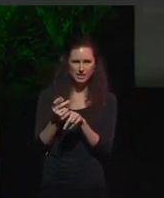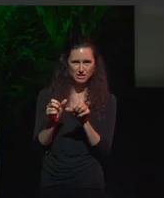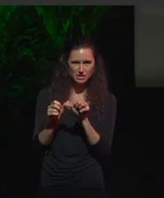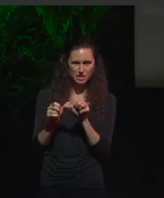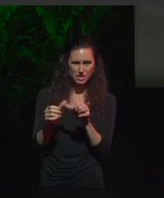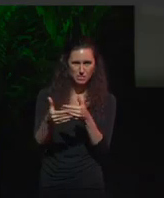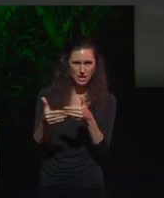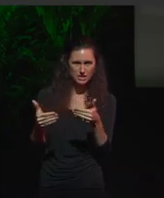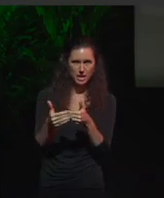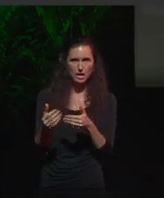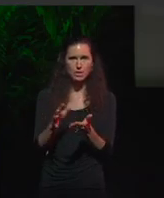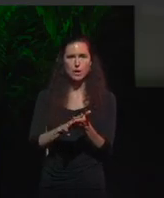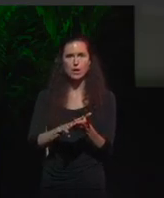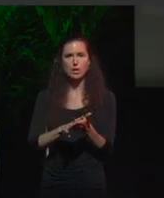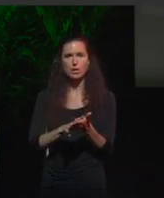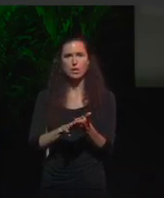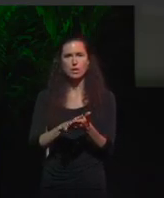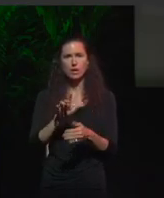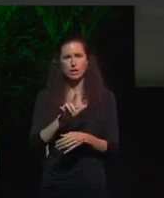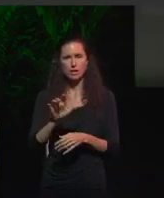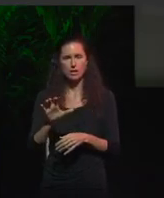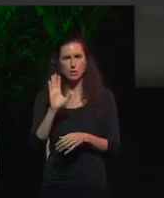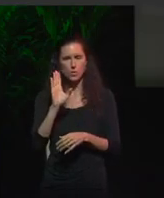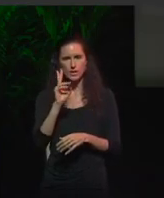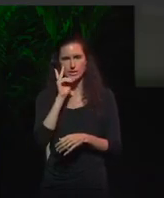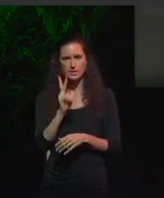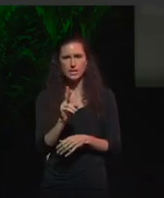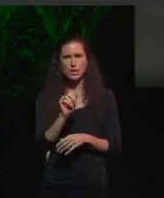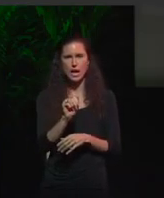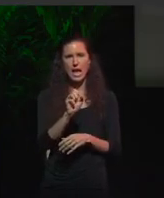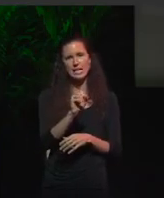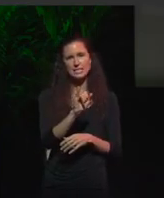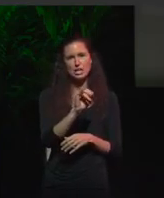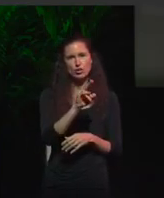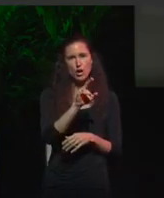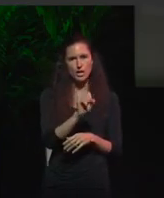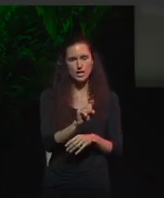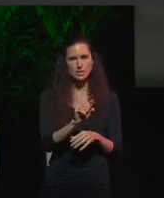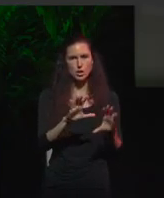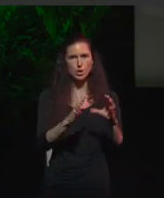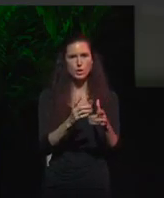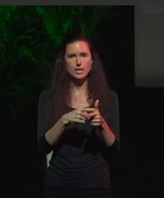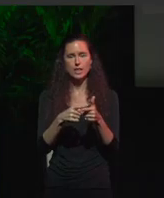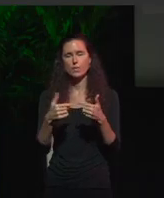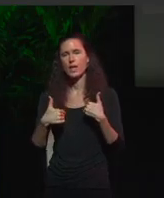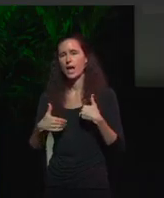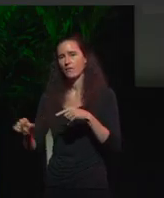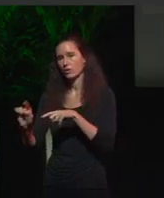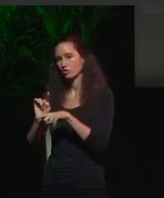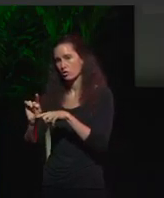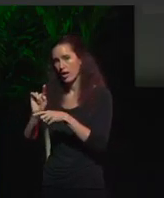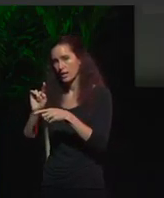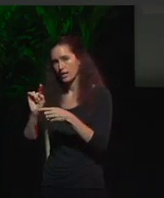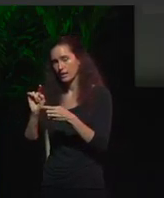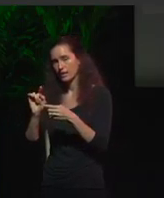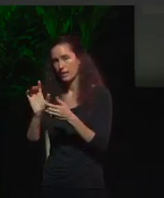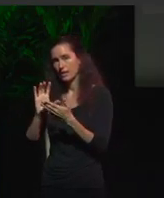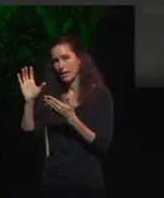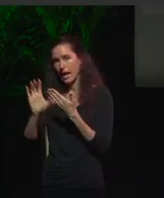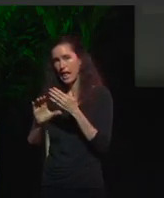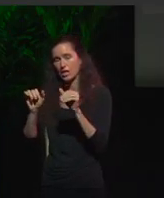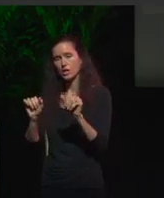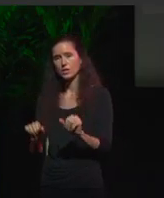one, the learning library is where you're going to see all of your asynchronous courses, and then there's a training calendar where you can actually schedule